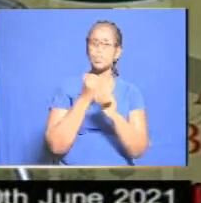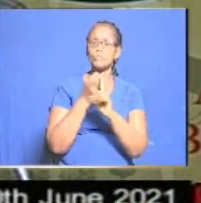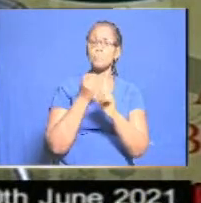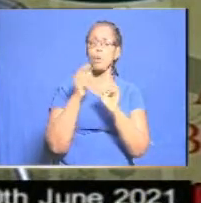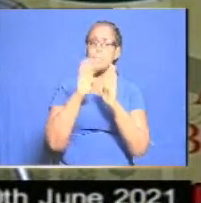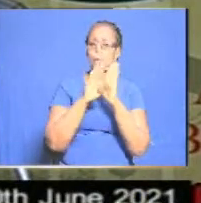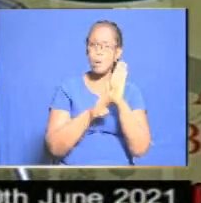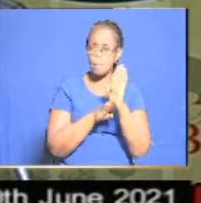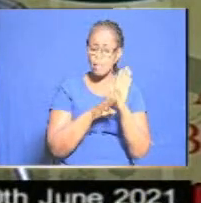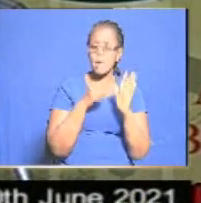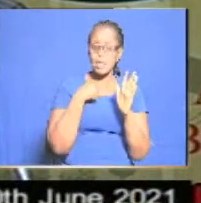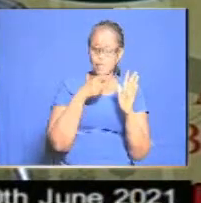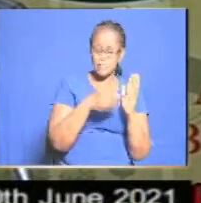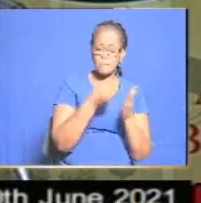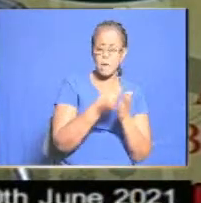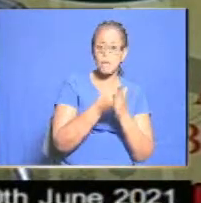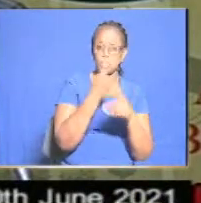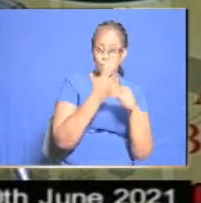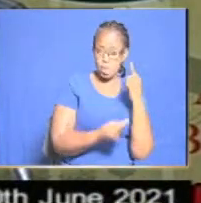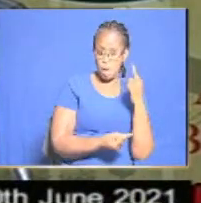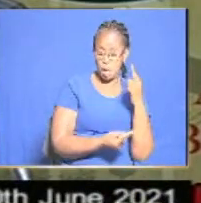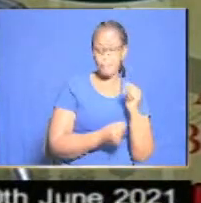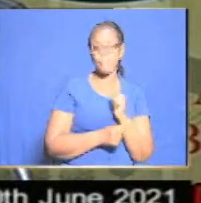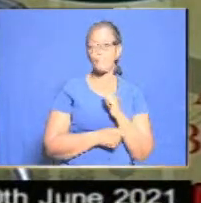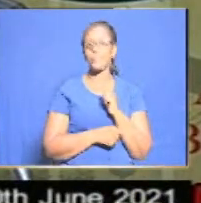financial 2021-22.